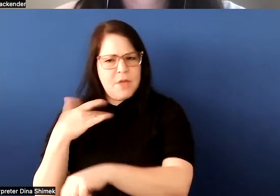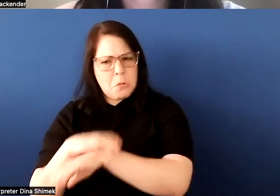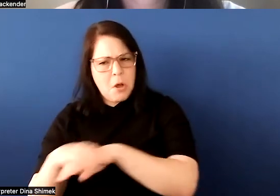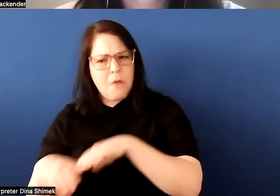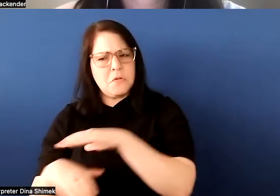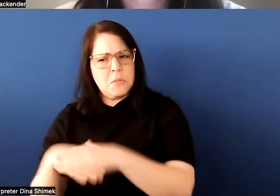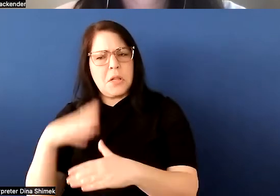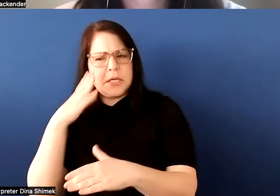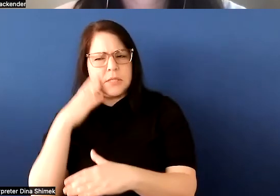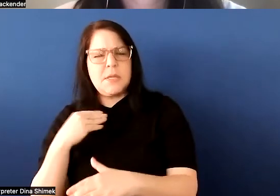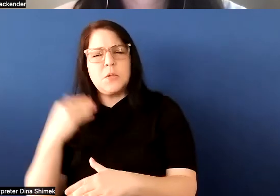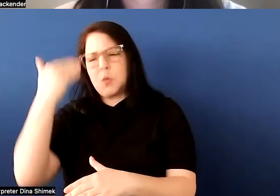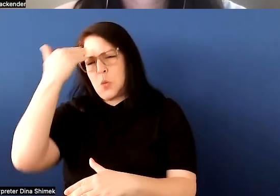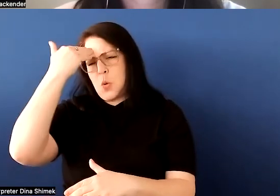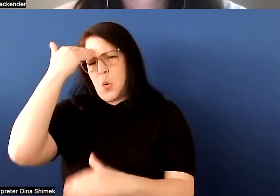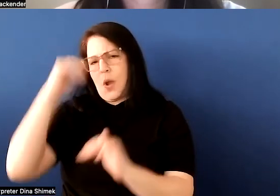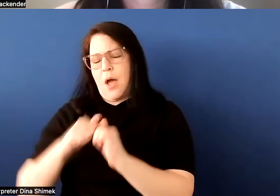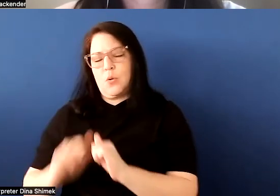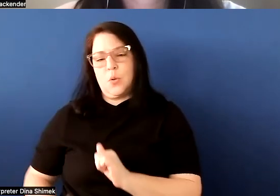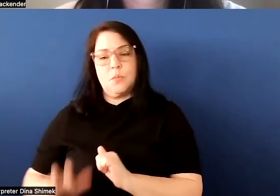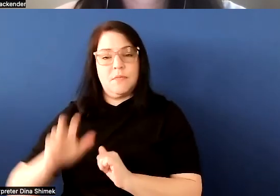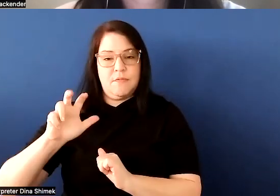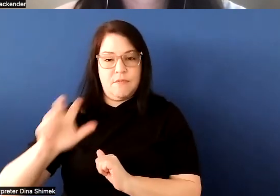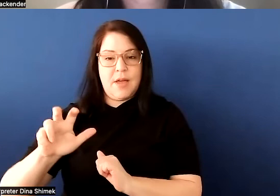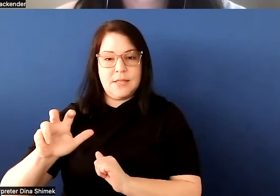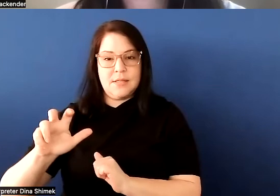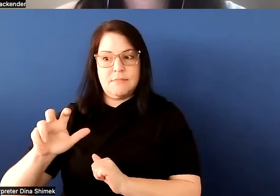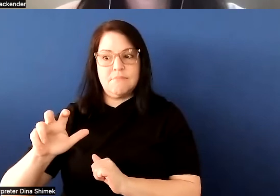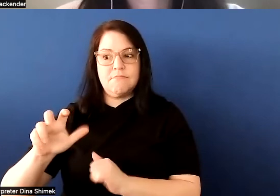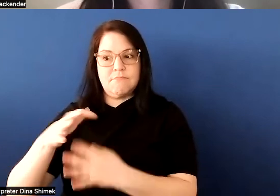and education in terms of investment selection,